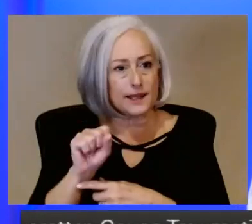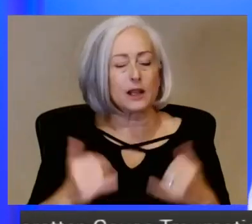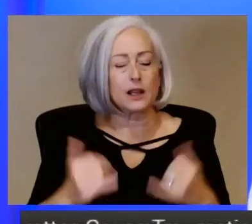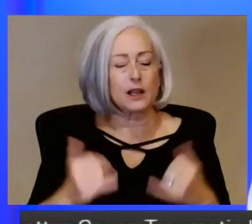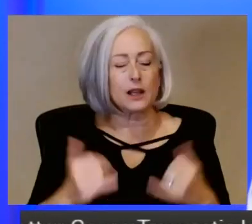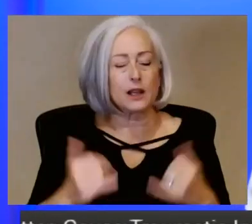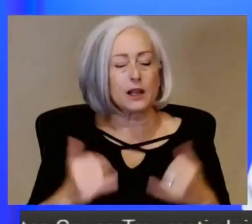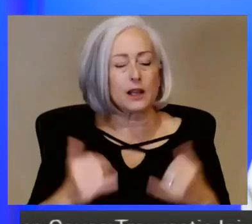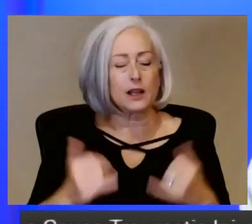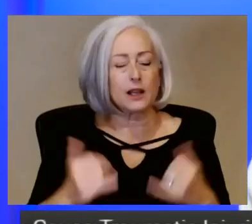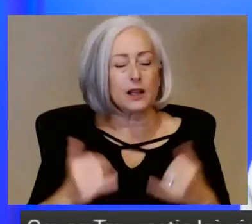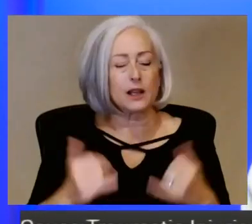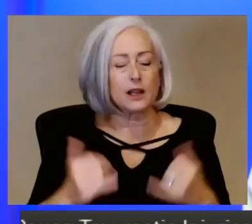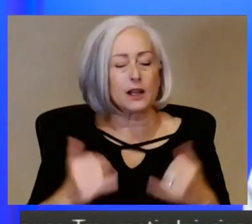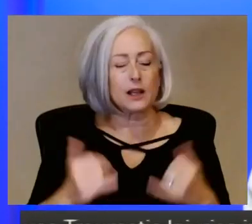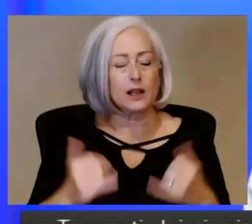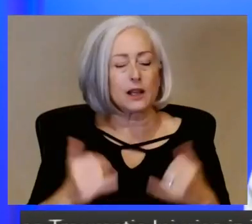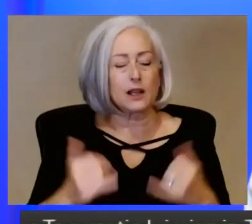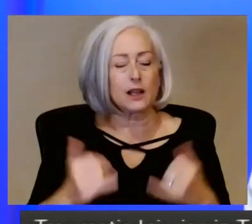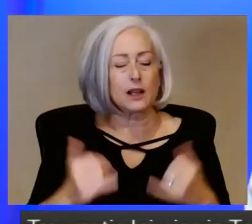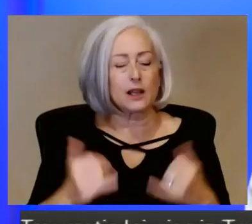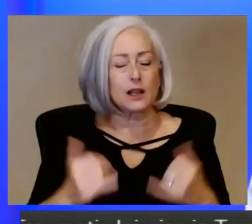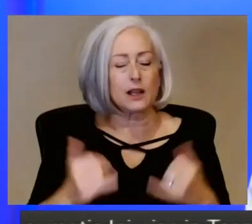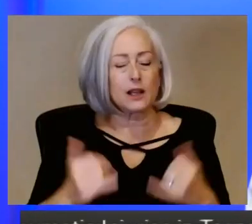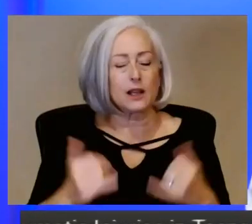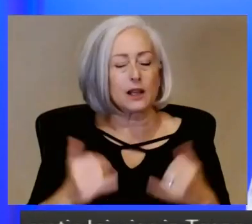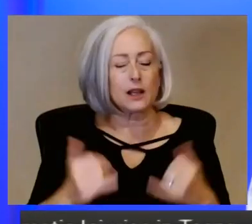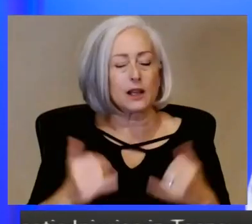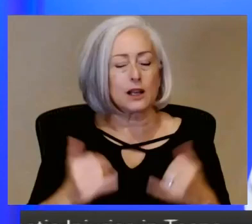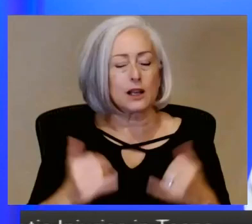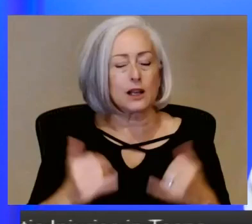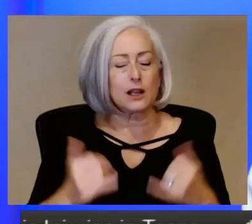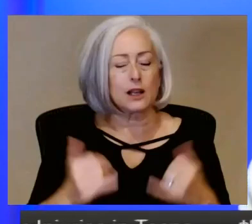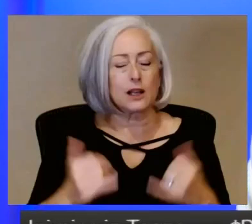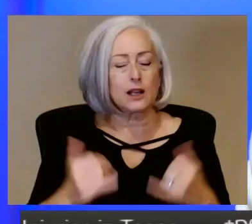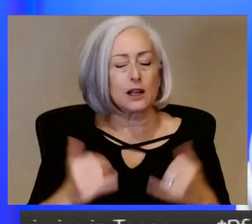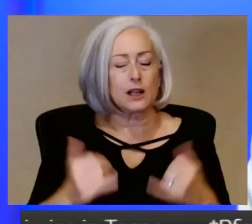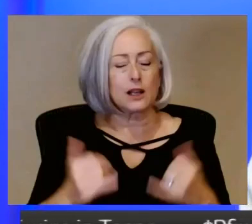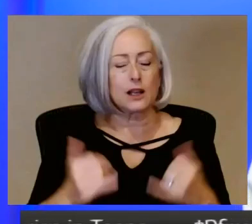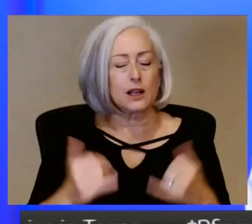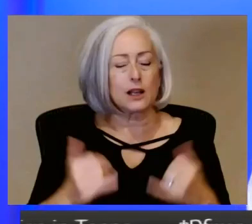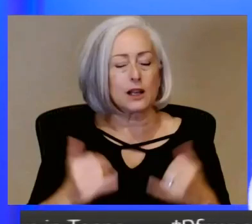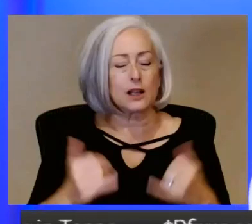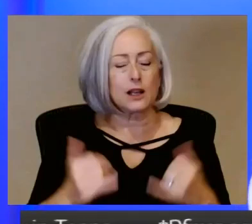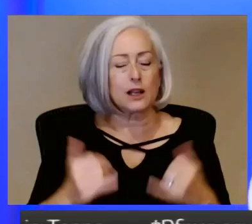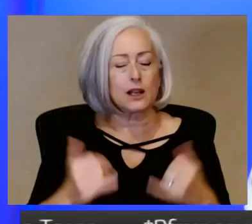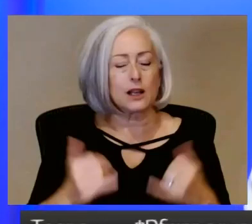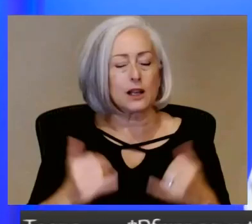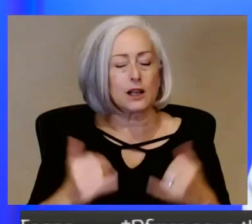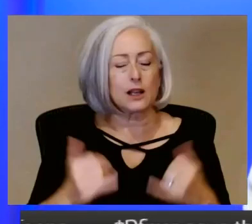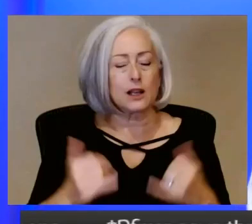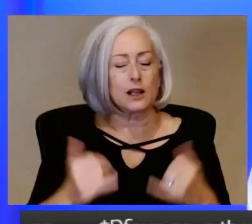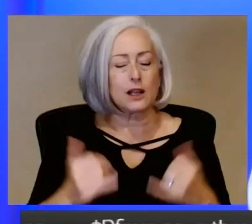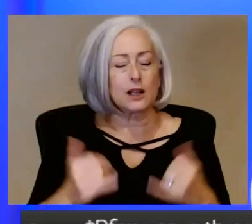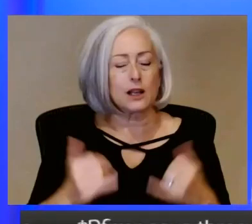close contact. So obviously sexual transmission would be close contact, but it's not just through sex, it's through other close contact. And we are